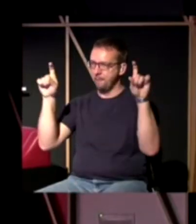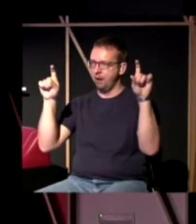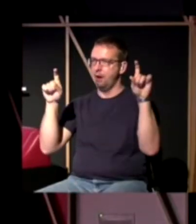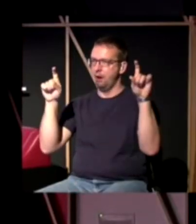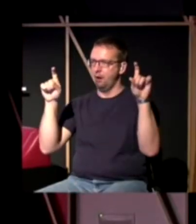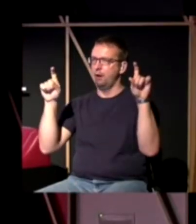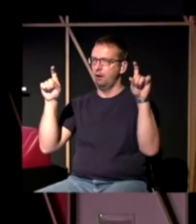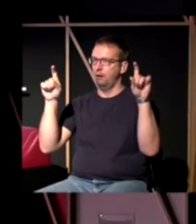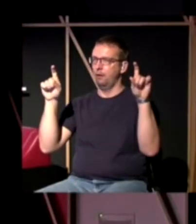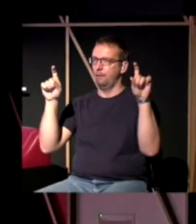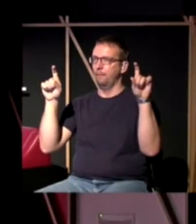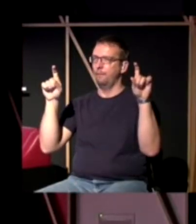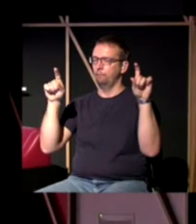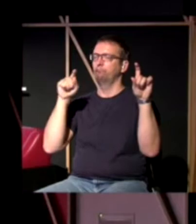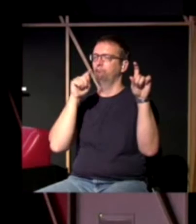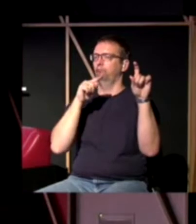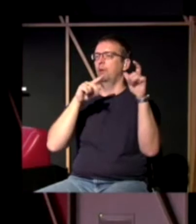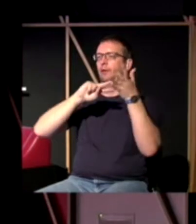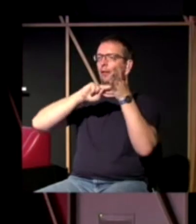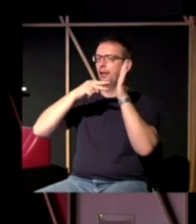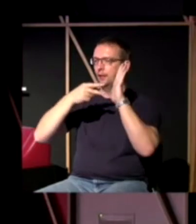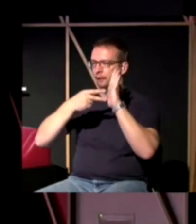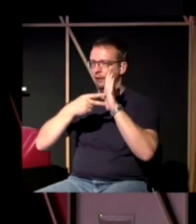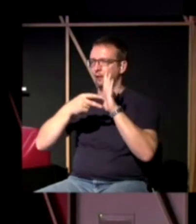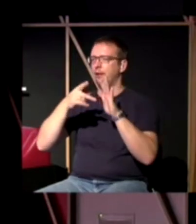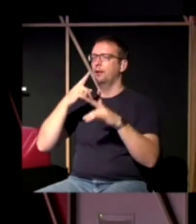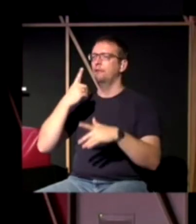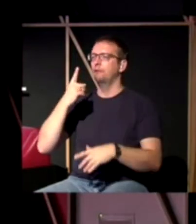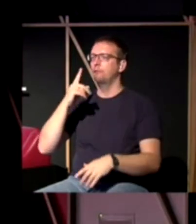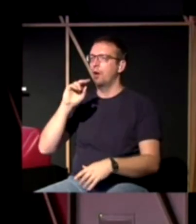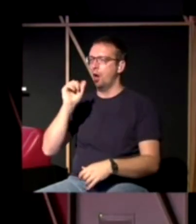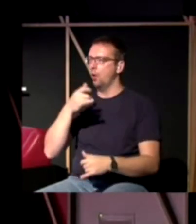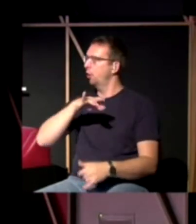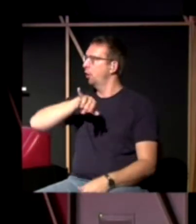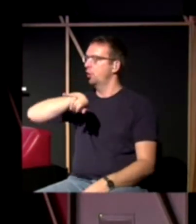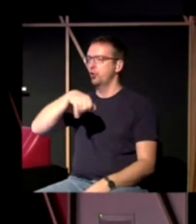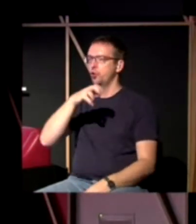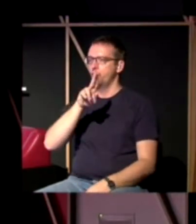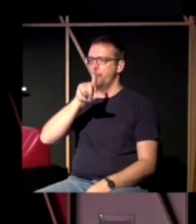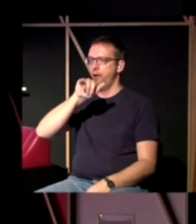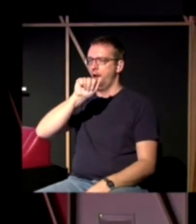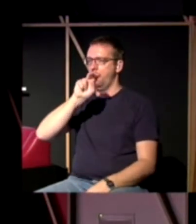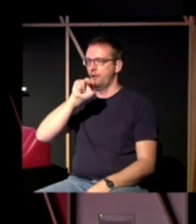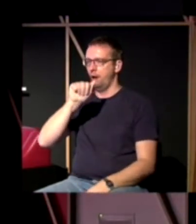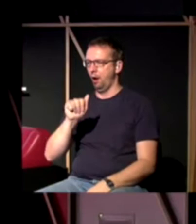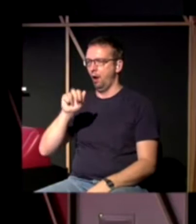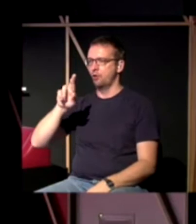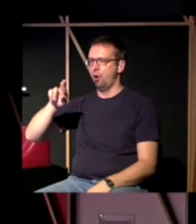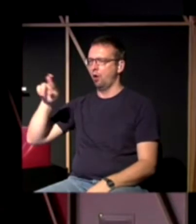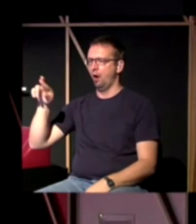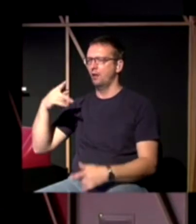also joined on stage here by Julien Ronca, who is an audio-descriptive commentator from Olympique Marseille in